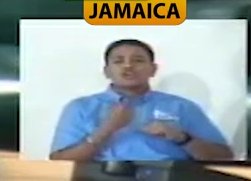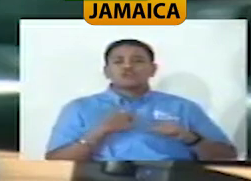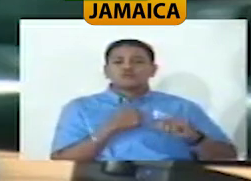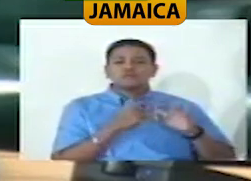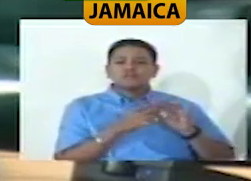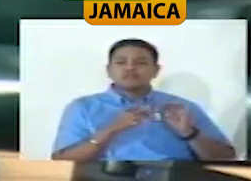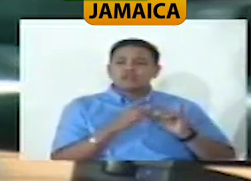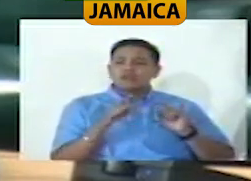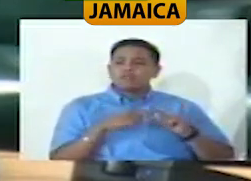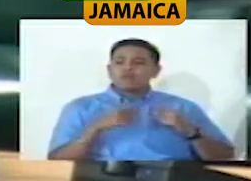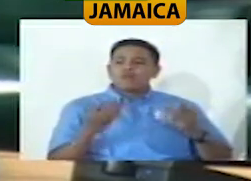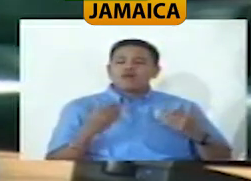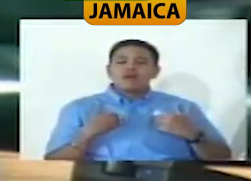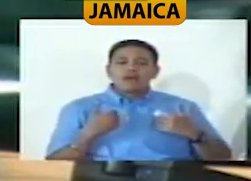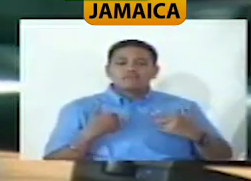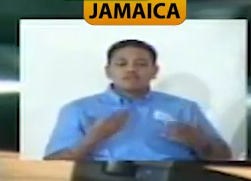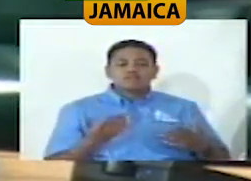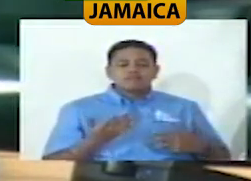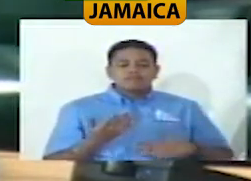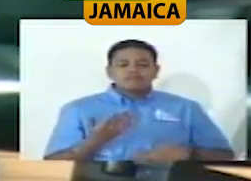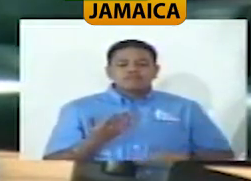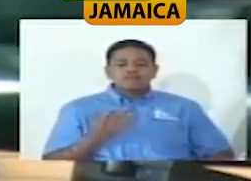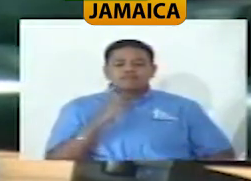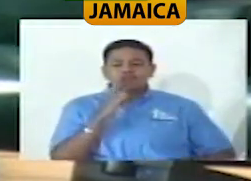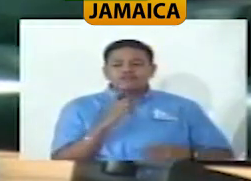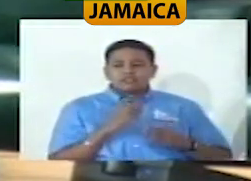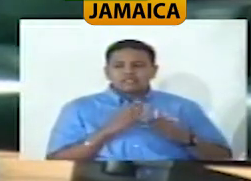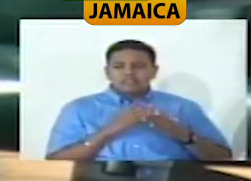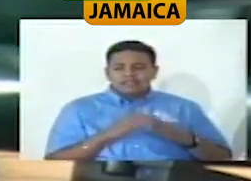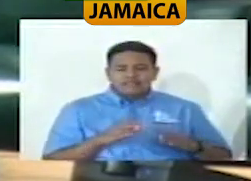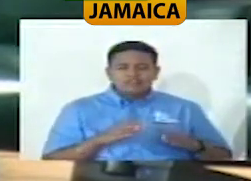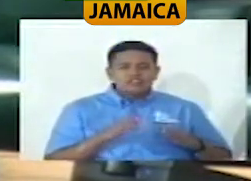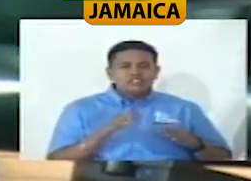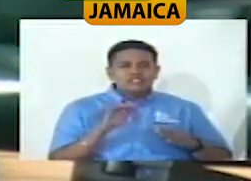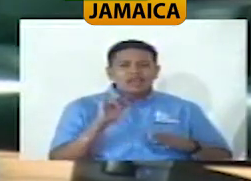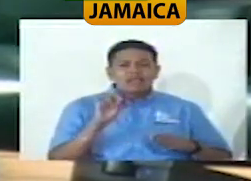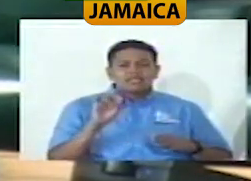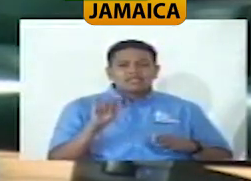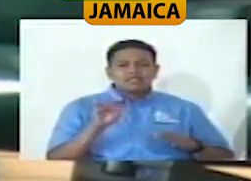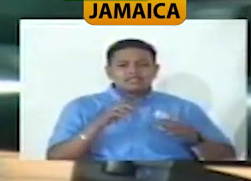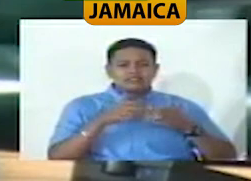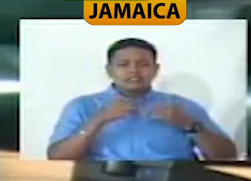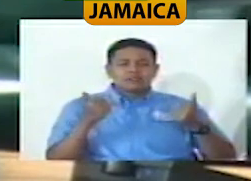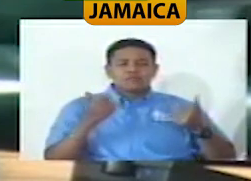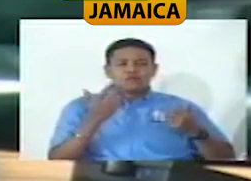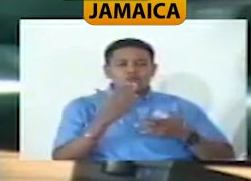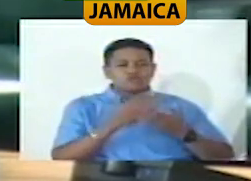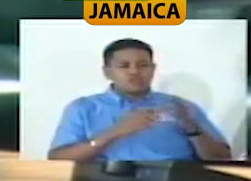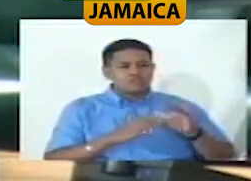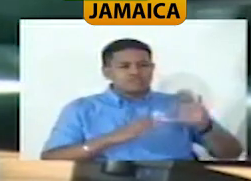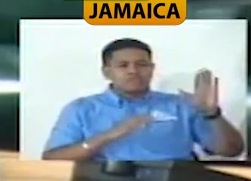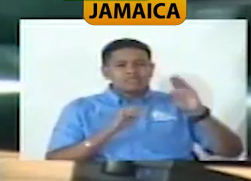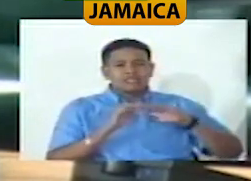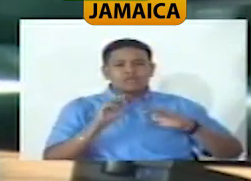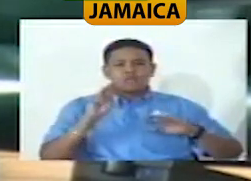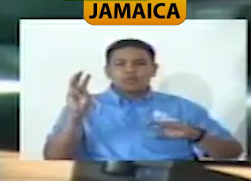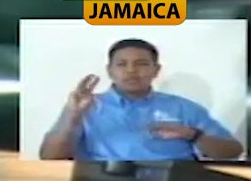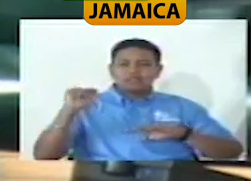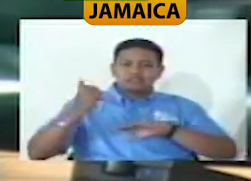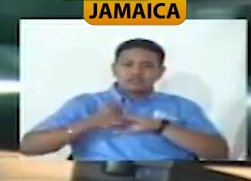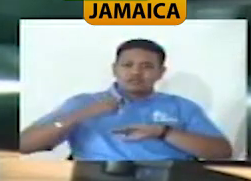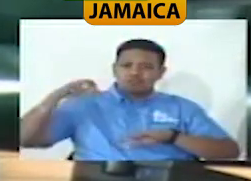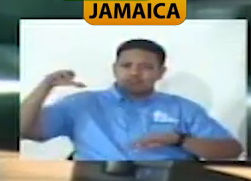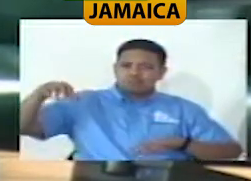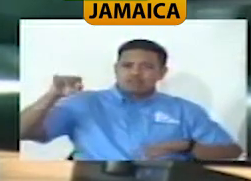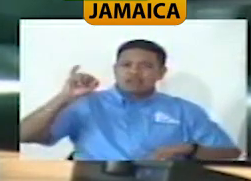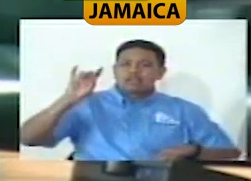about having a division of the Industrial Disputes Tribunal in the West.